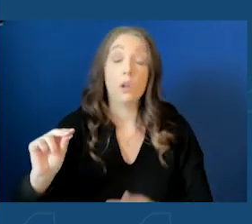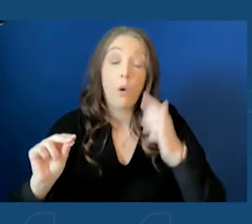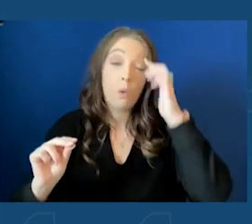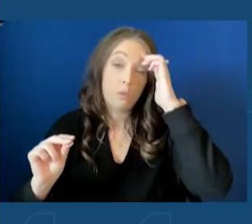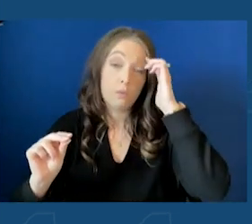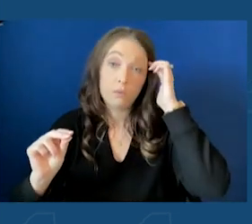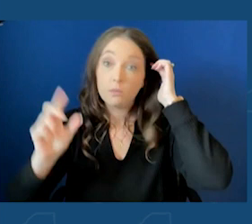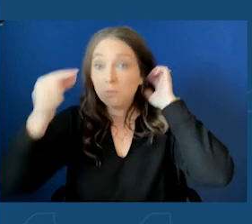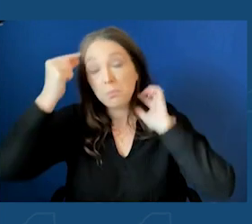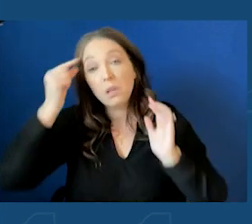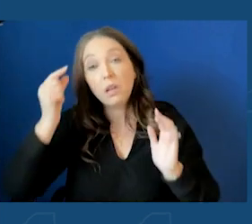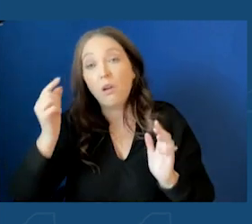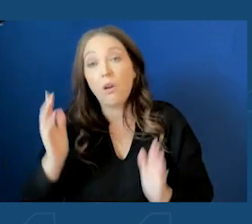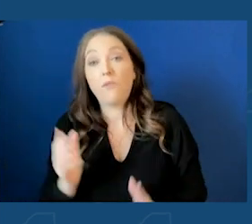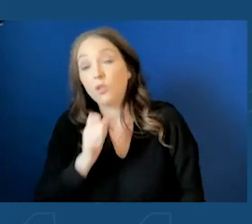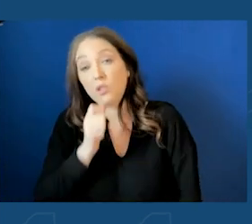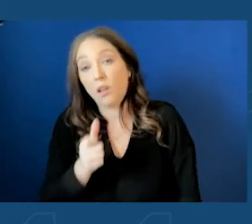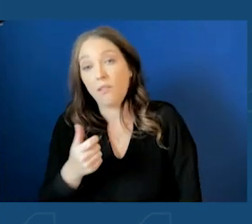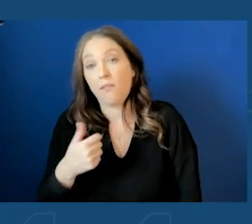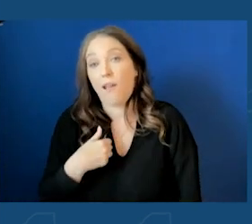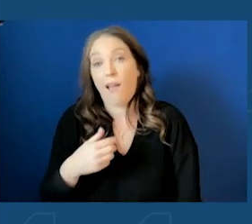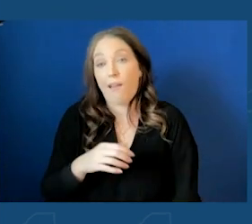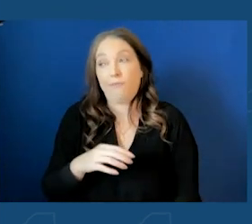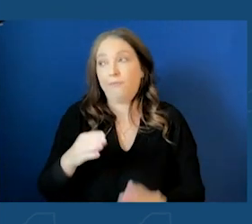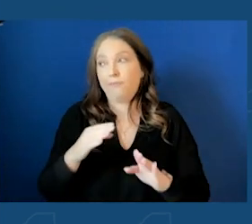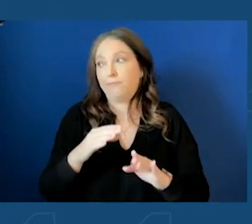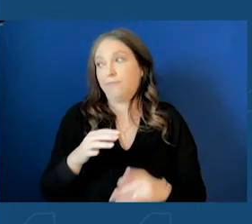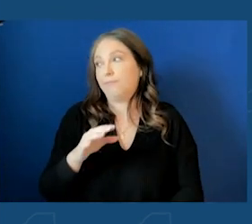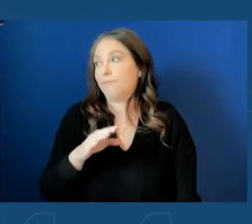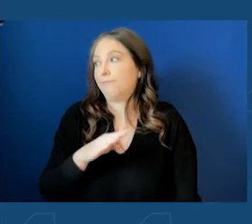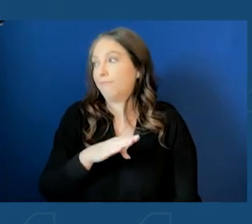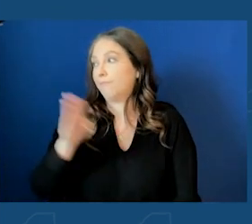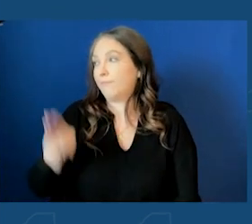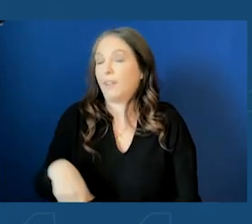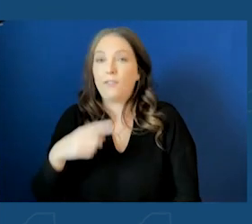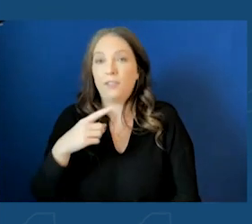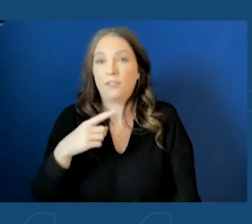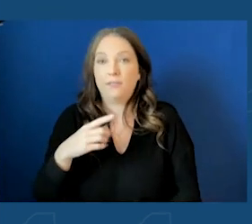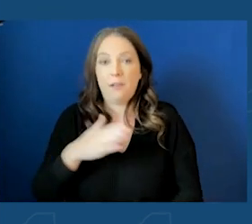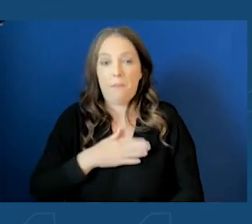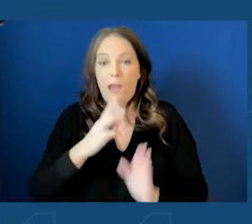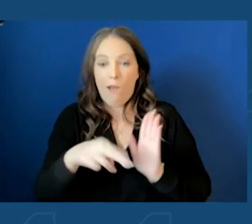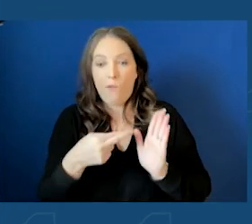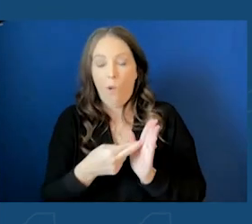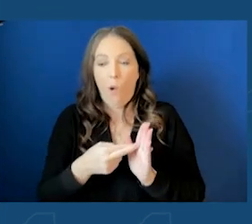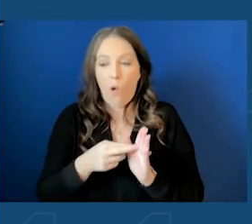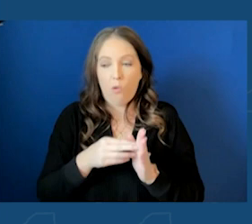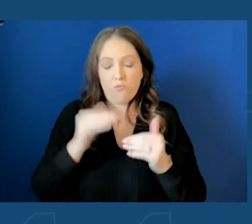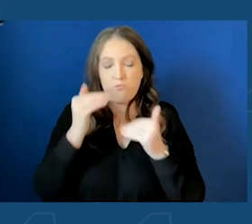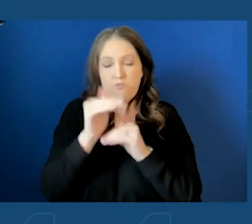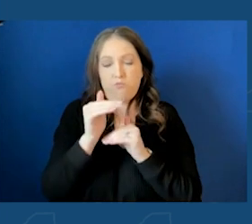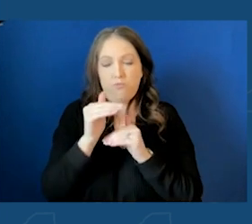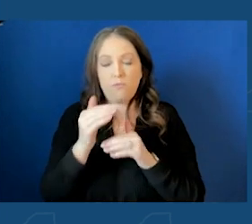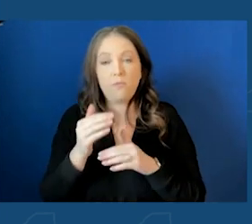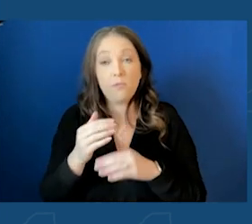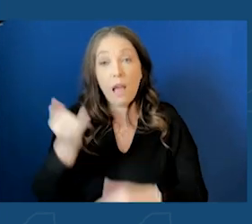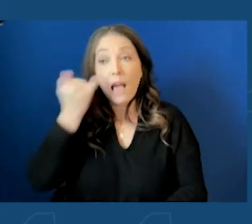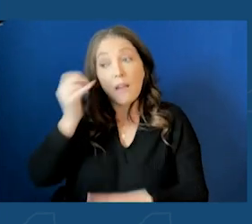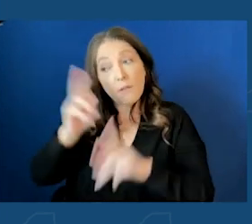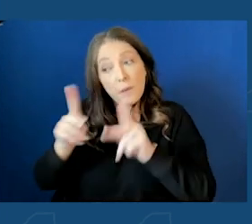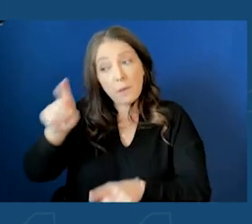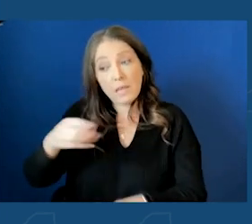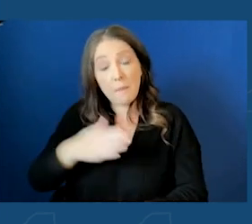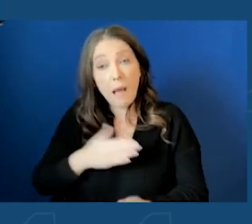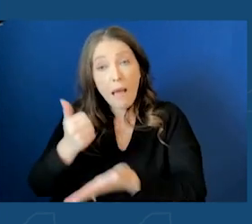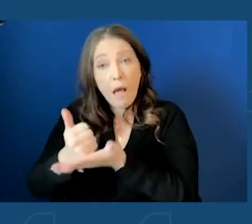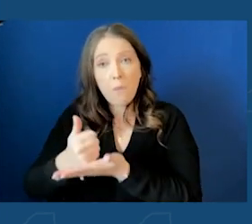but I've never defined any role I've had as the narrow confines of it. When people need my help, I'm there. That's why we are in the streets